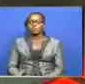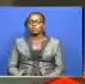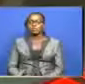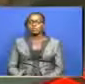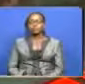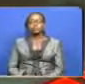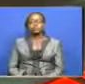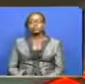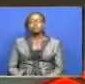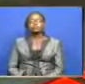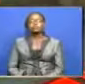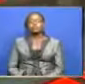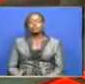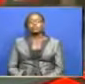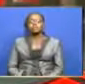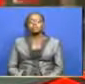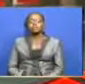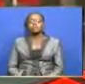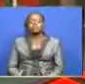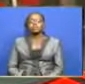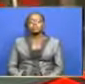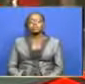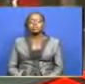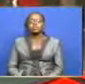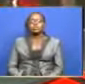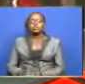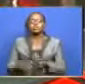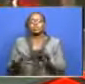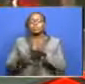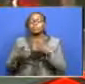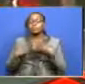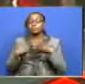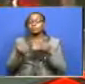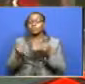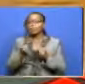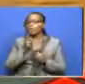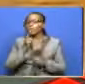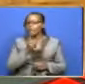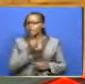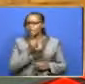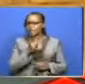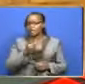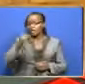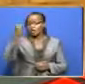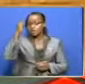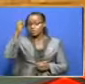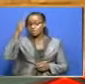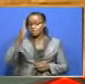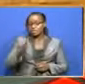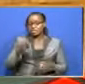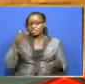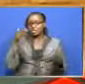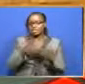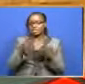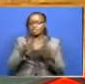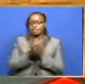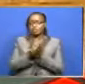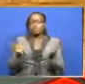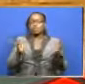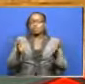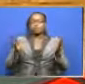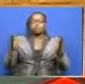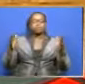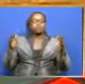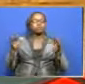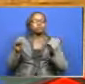Well, thank you so much, Achola Simon, for that report. Now, the Ministry of Health is warning politicians against convening public rallies,